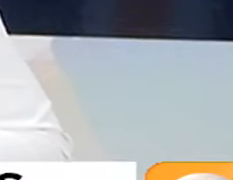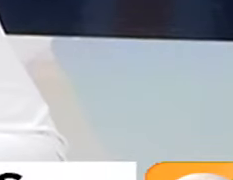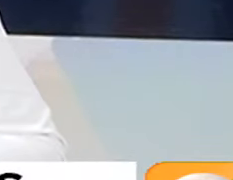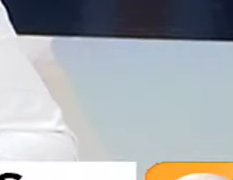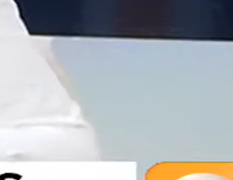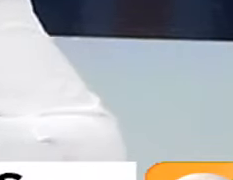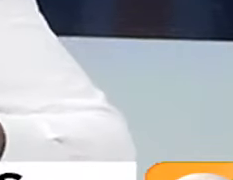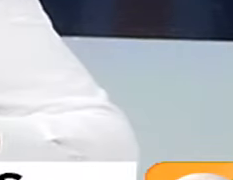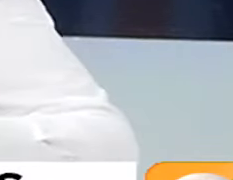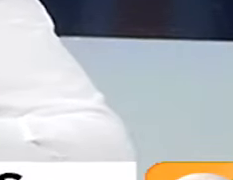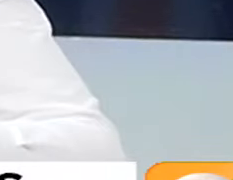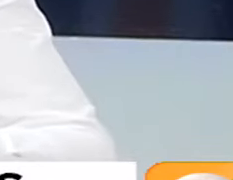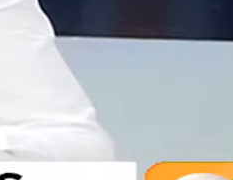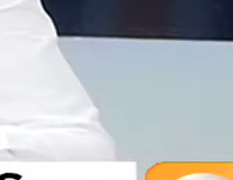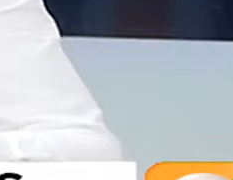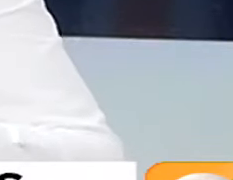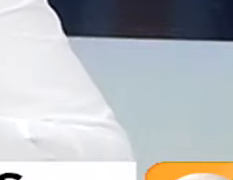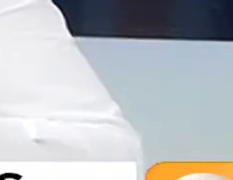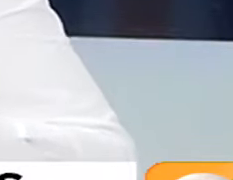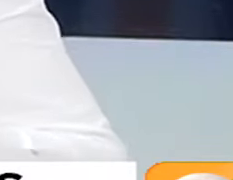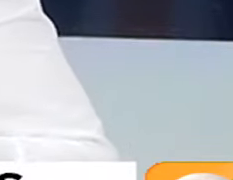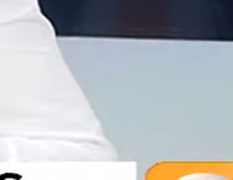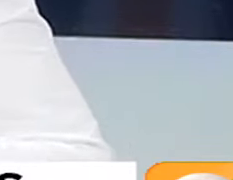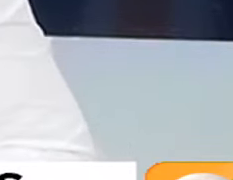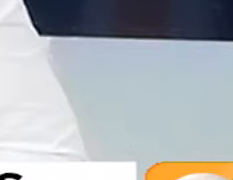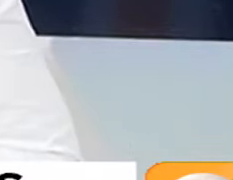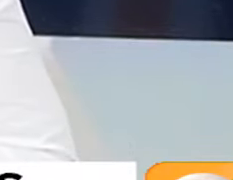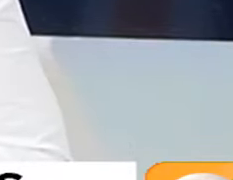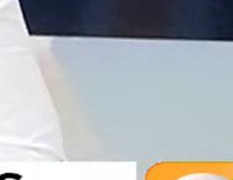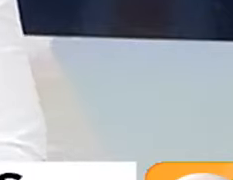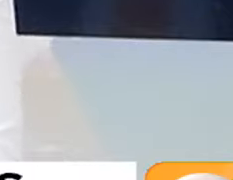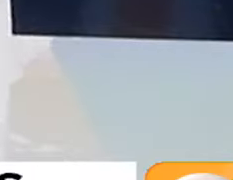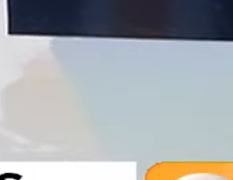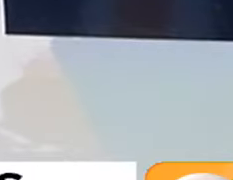was exiting. Right now we have an environment in which you don't have a clear